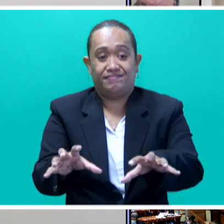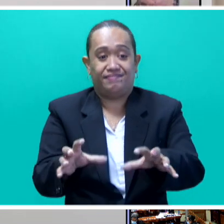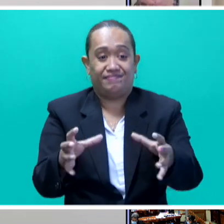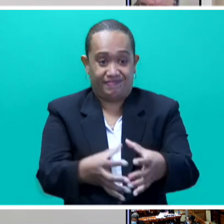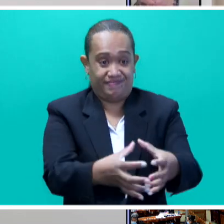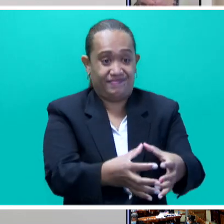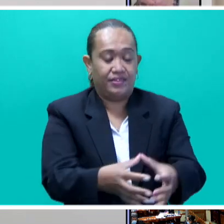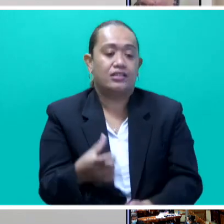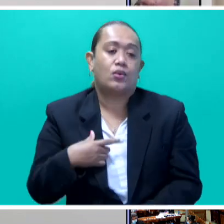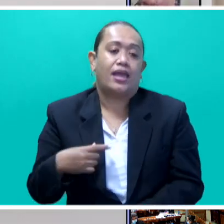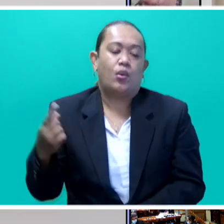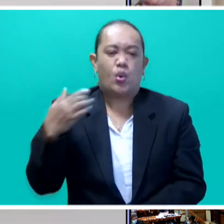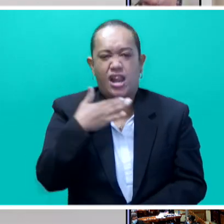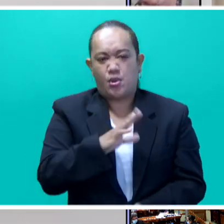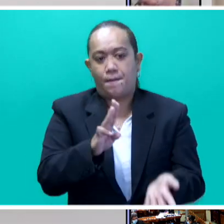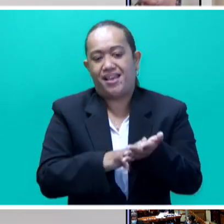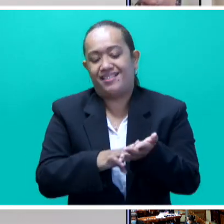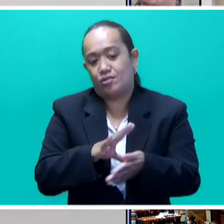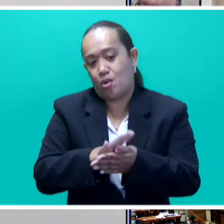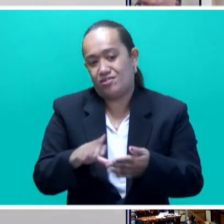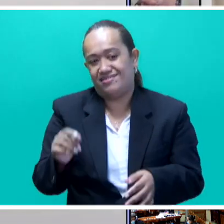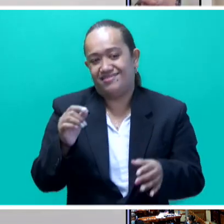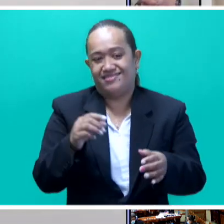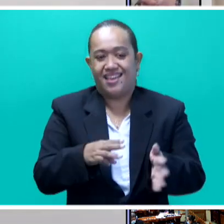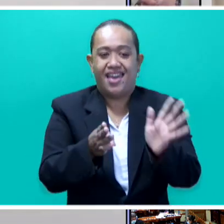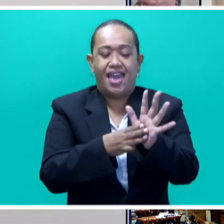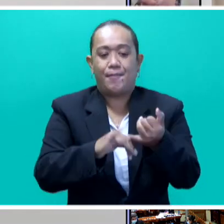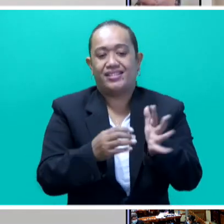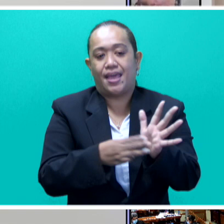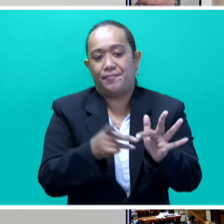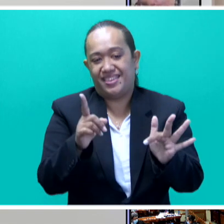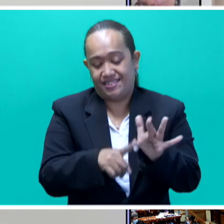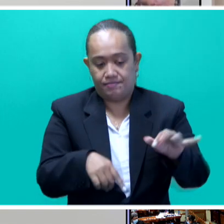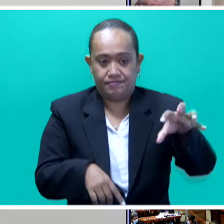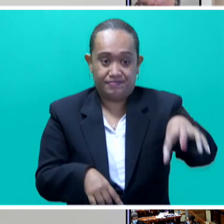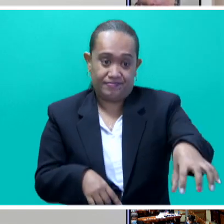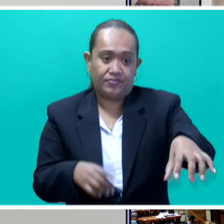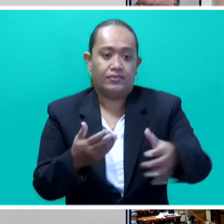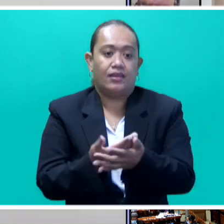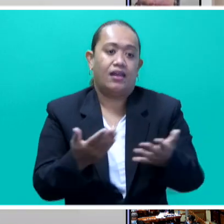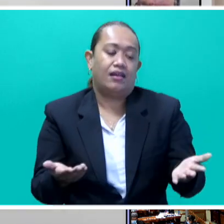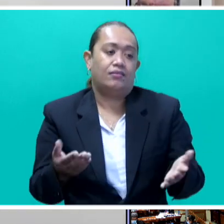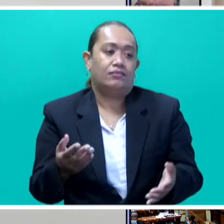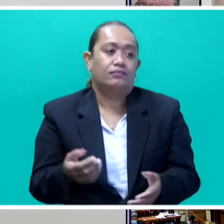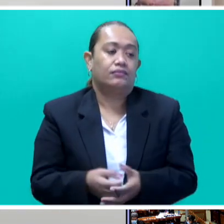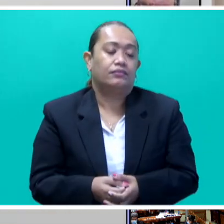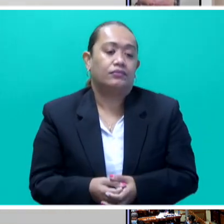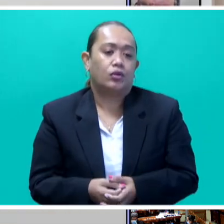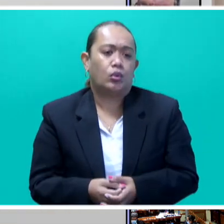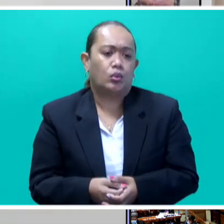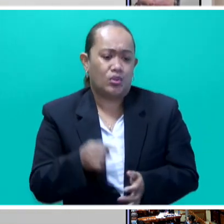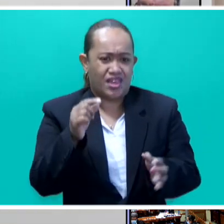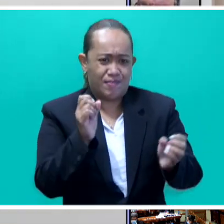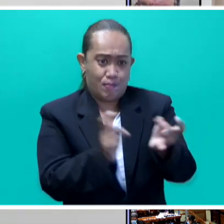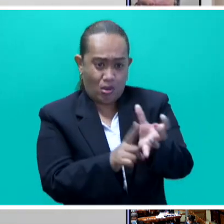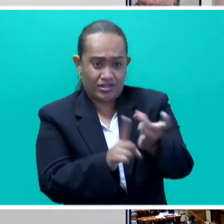in MSMEs through the ministry and through the ministry's initiatives alone. The MSMEs are critical to